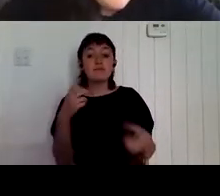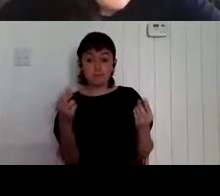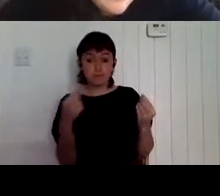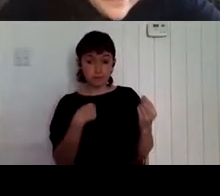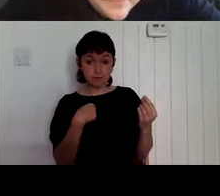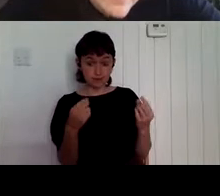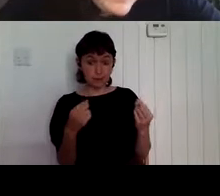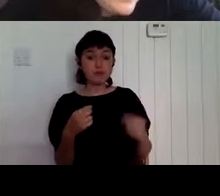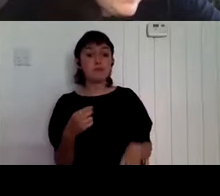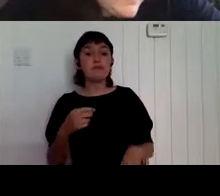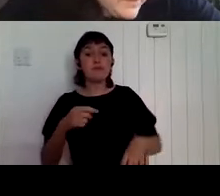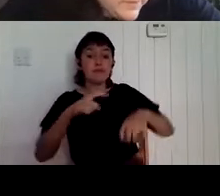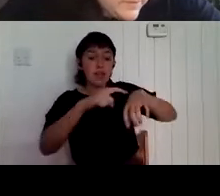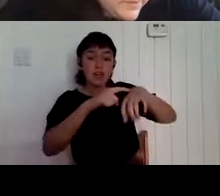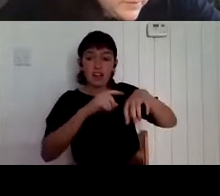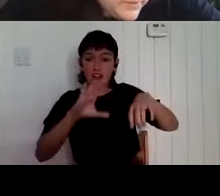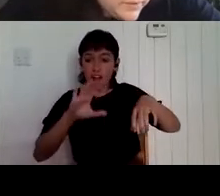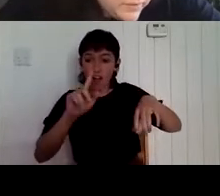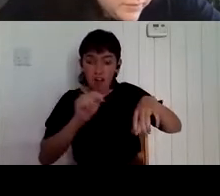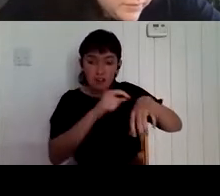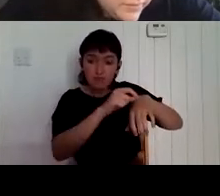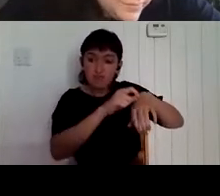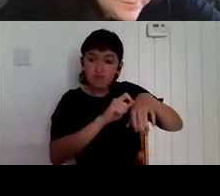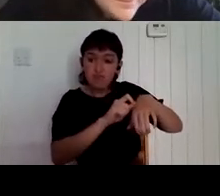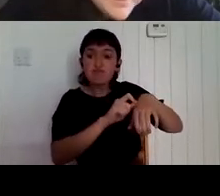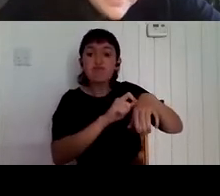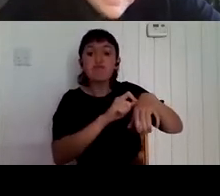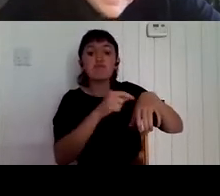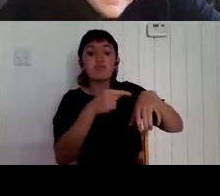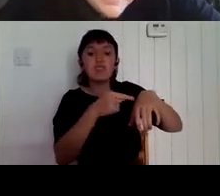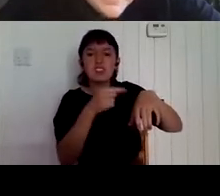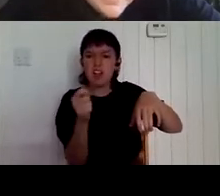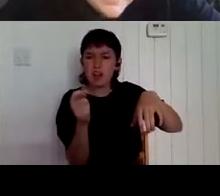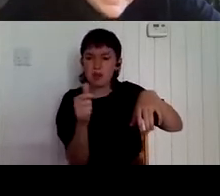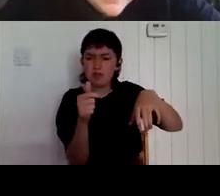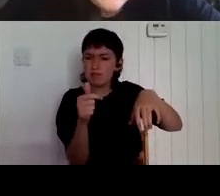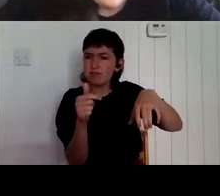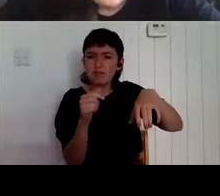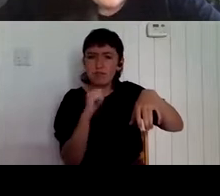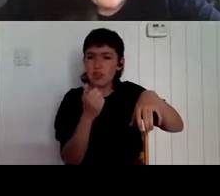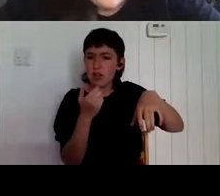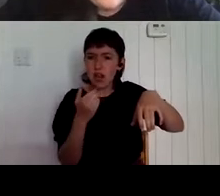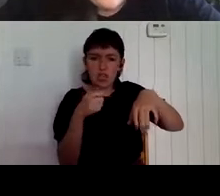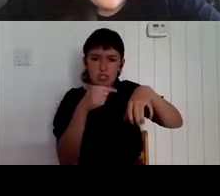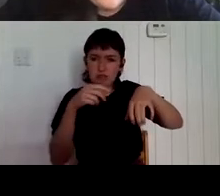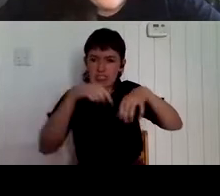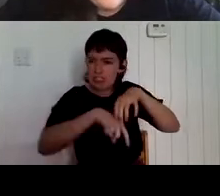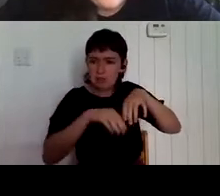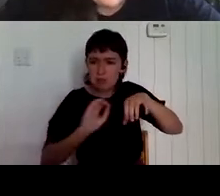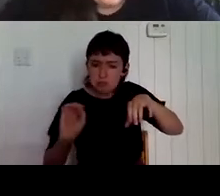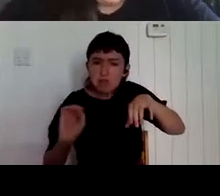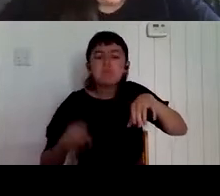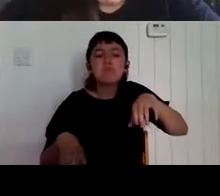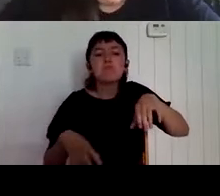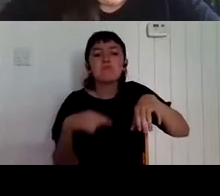wound, and you can't really actually see it. I should do a better photo for that. But then I mount them, and I can watch them heal live. And one of the reasons they're fun